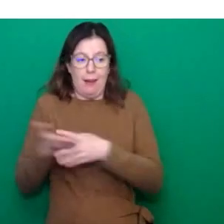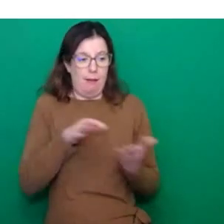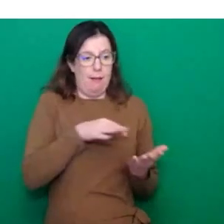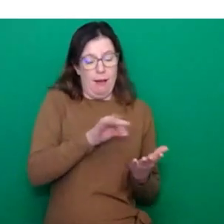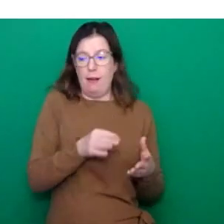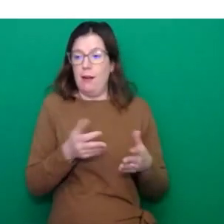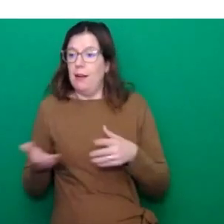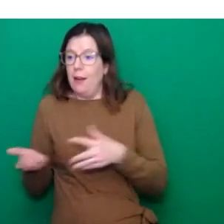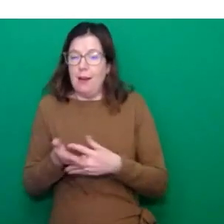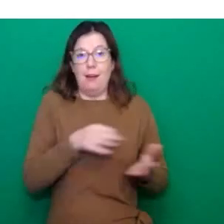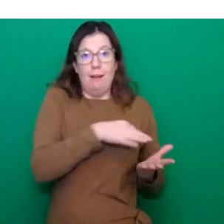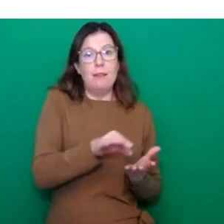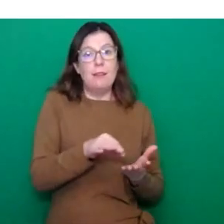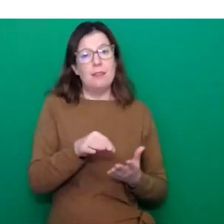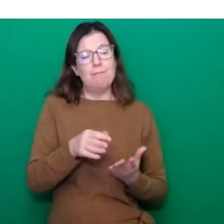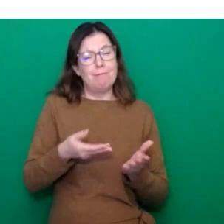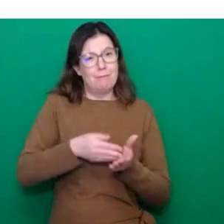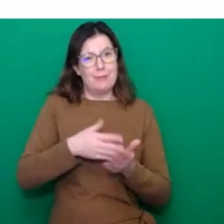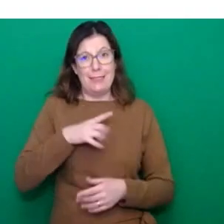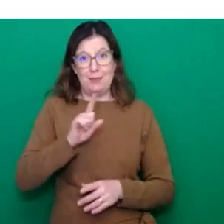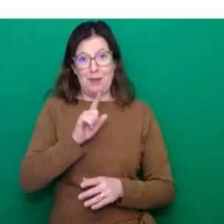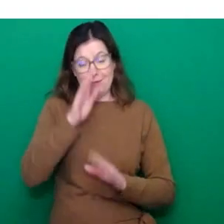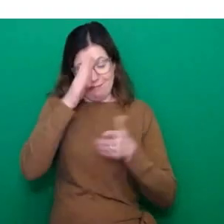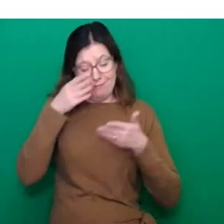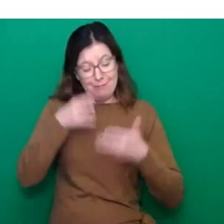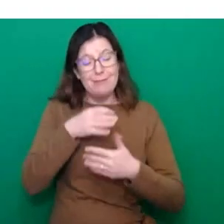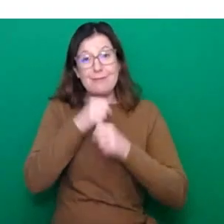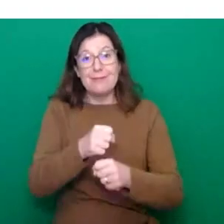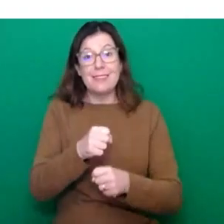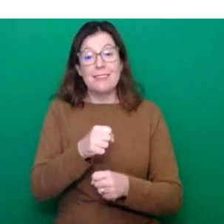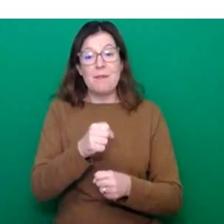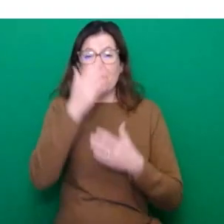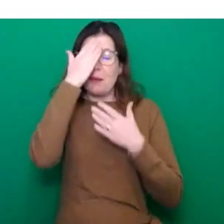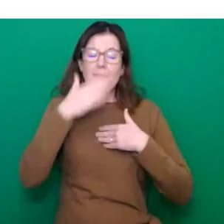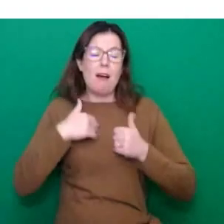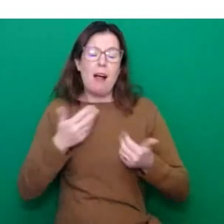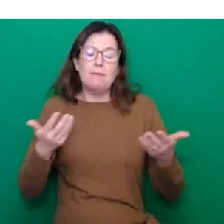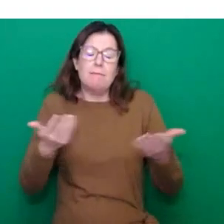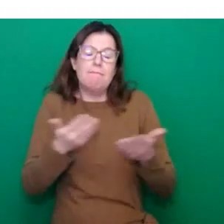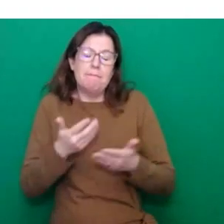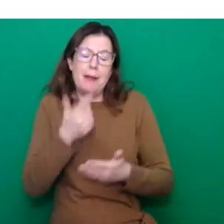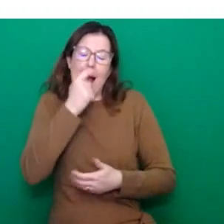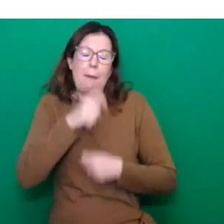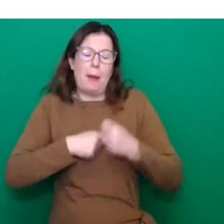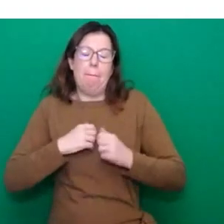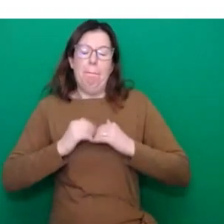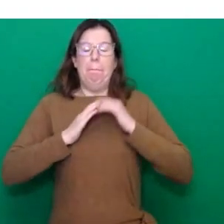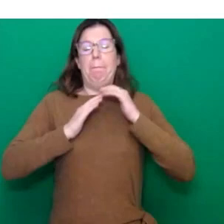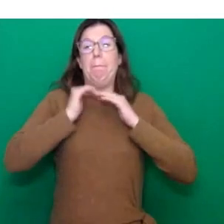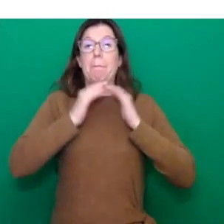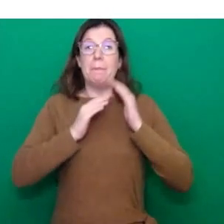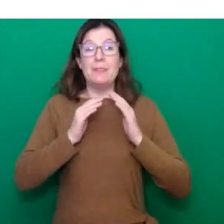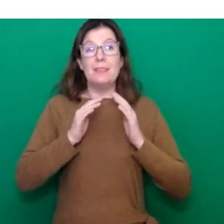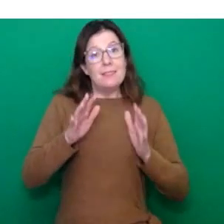requires a lot of dedication. Sometimes things can get too much, especially being in mental health. No day is the same, so